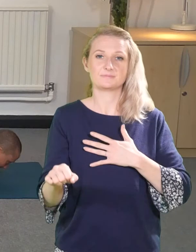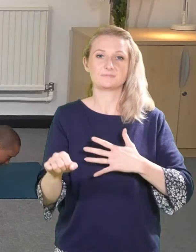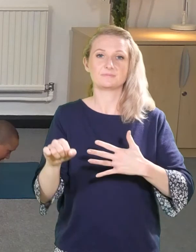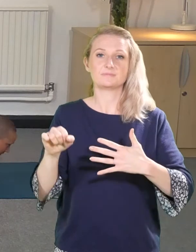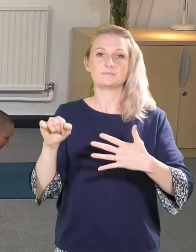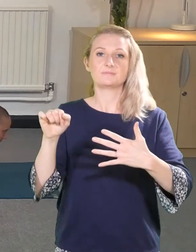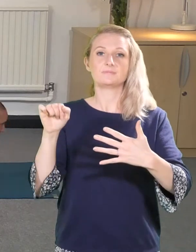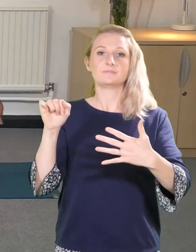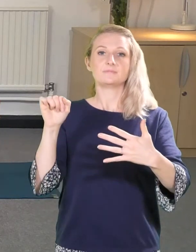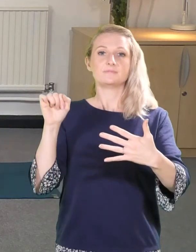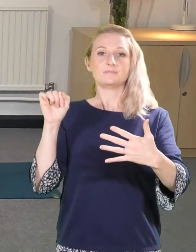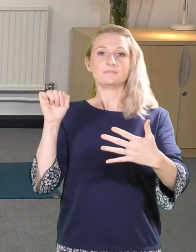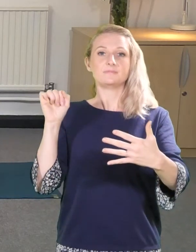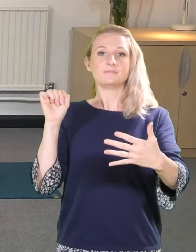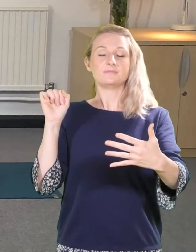Inhale, lift.